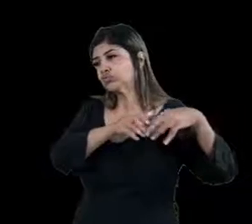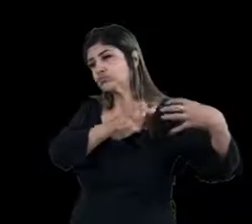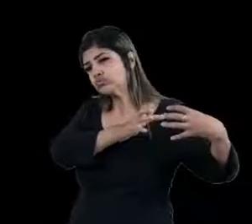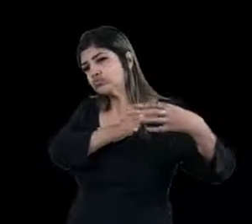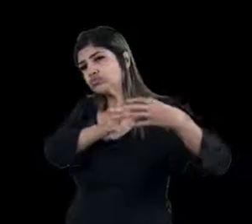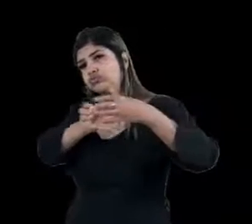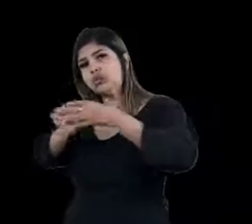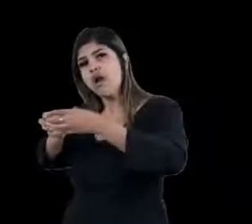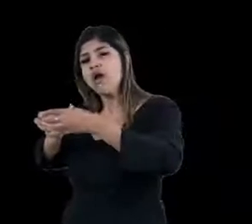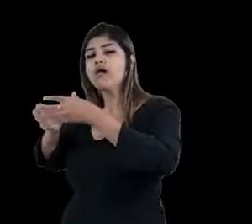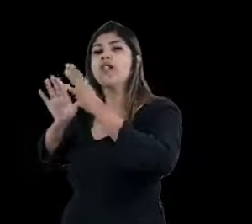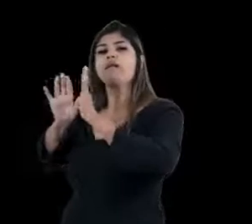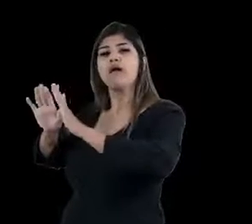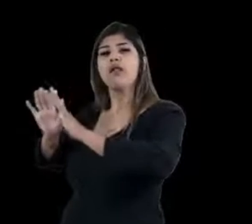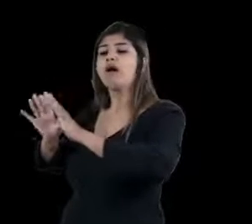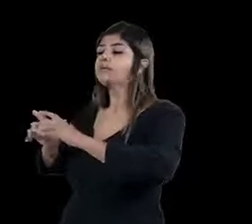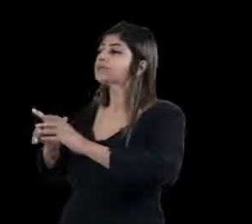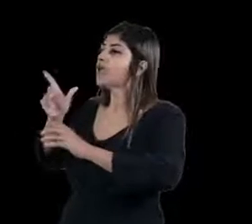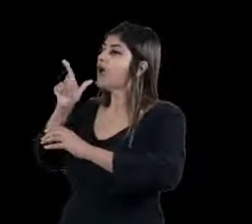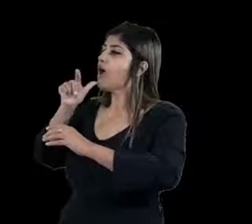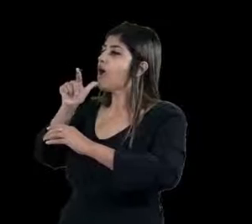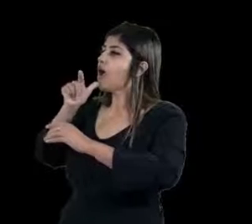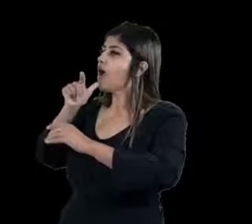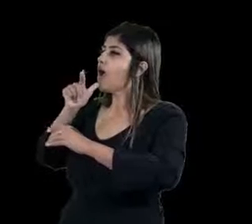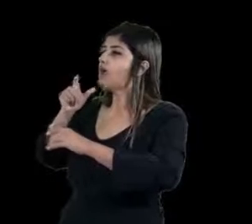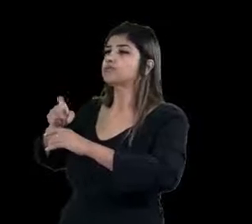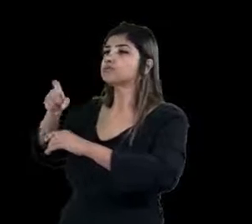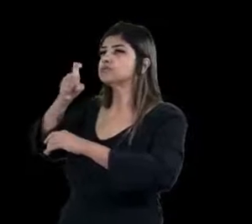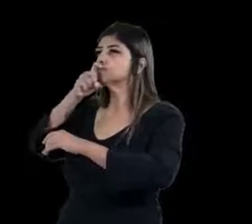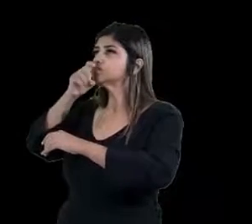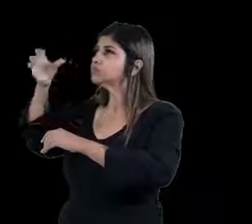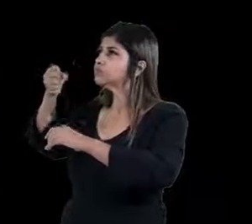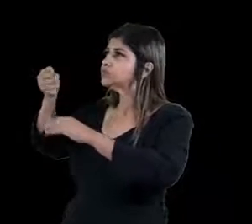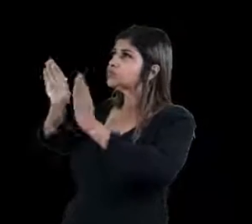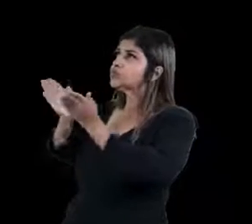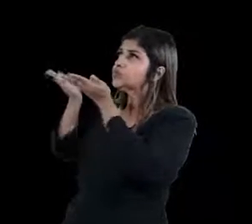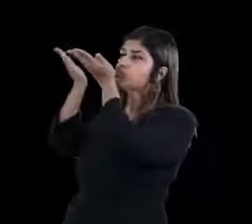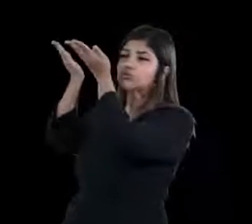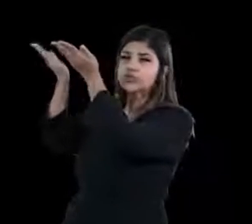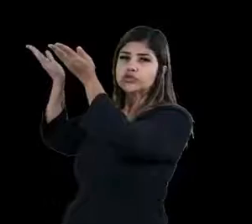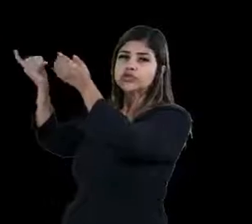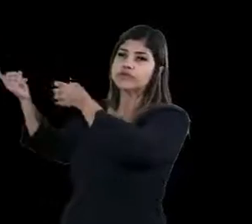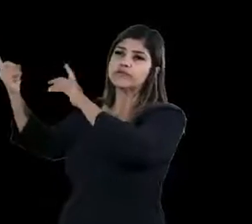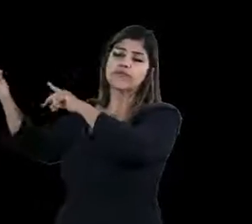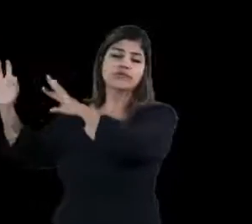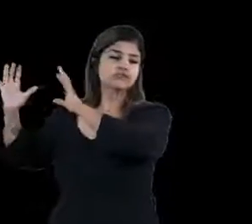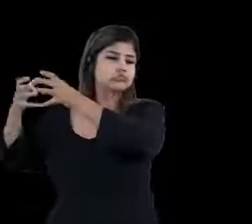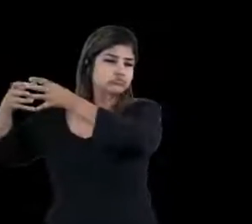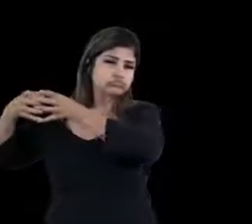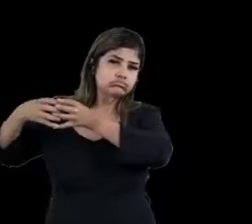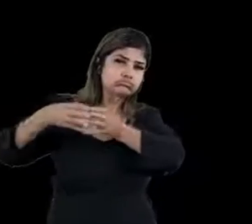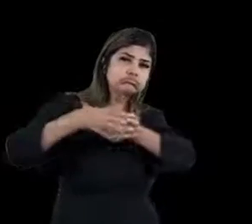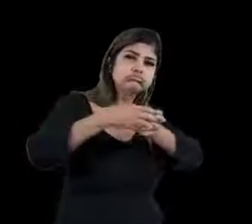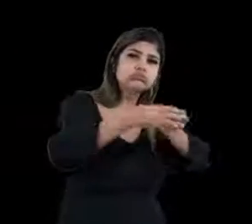cup with water, put it into the freezer, and we got back to the classroom, and we waited for a while until it froze.